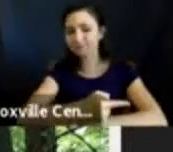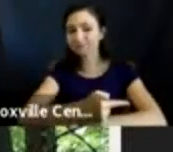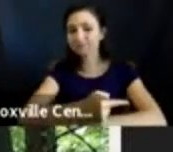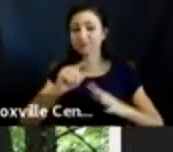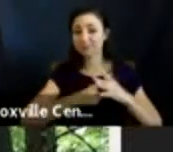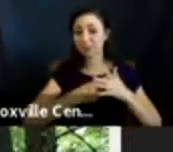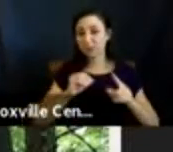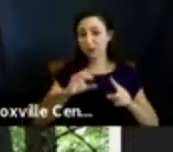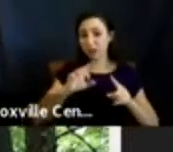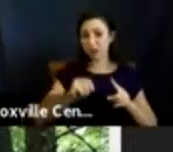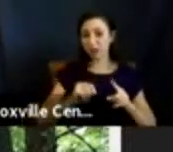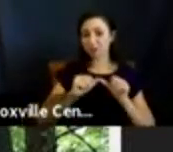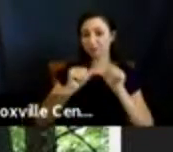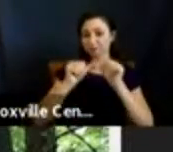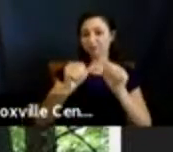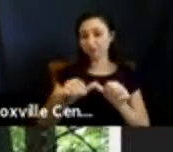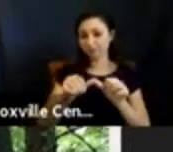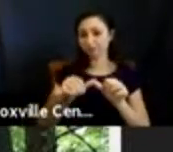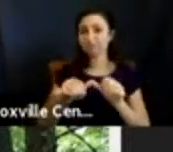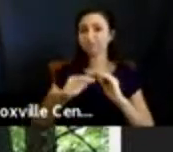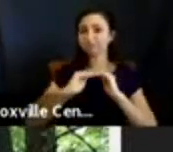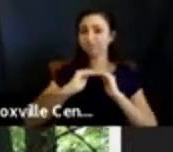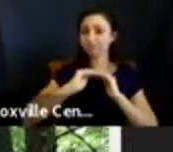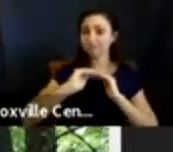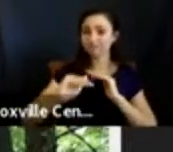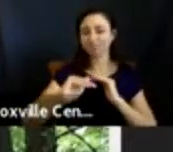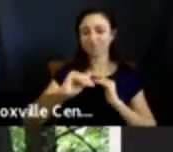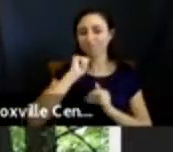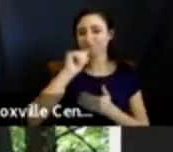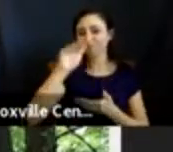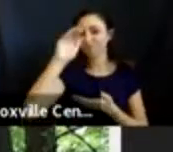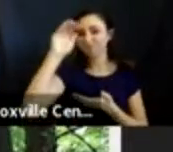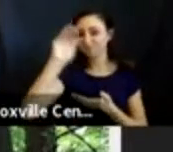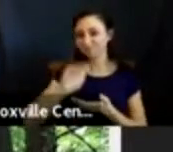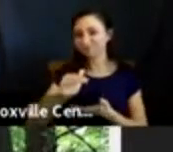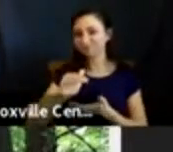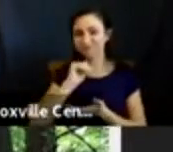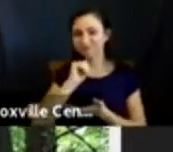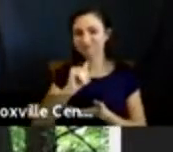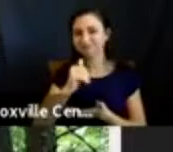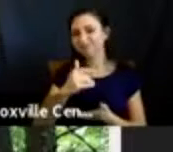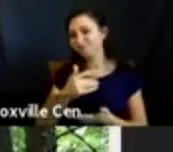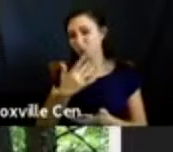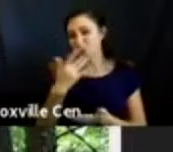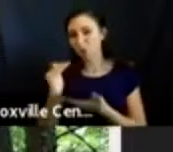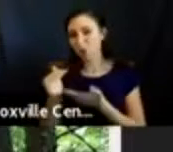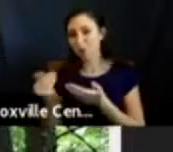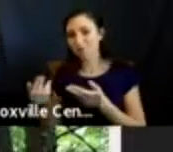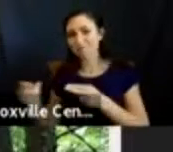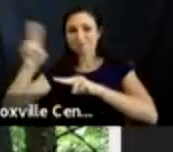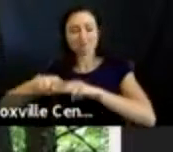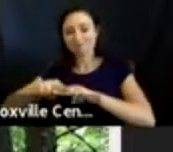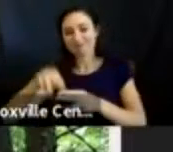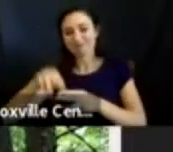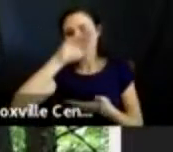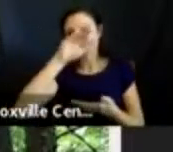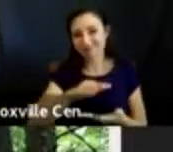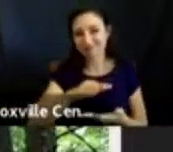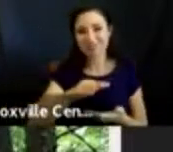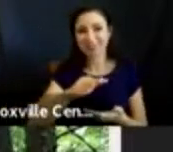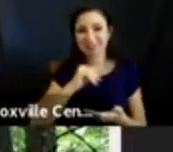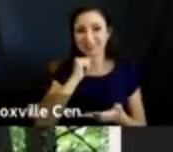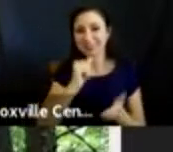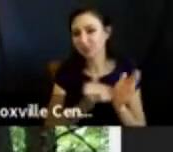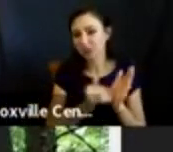trended consistently, but at a lower volume than we'd like to see. So it's been consistent, but just the volume has not been as high as we'd like it to